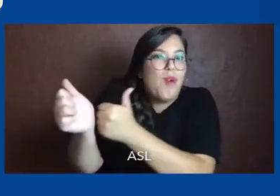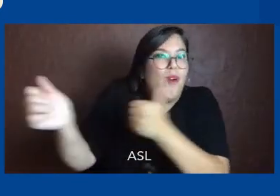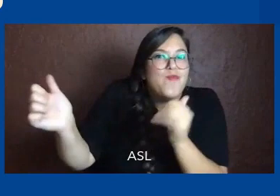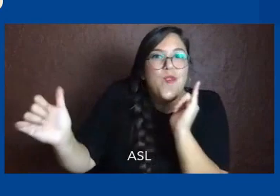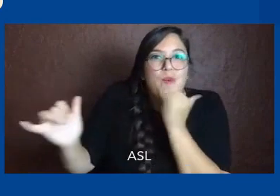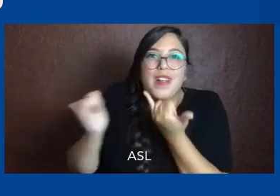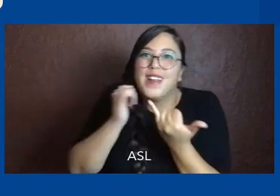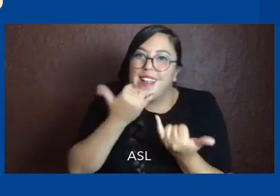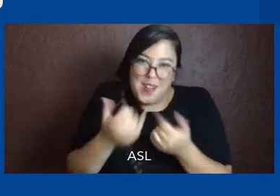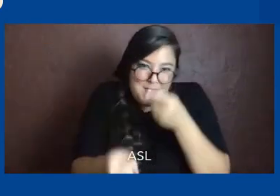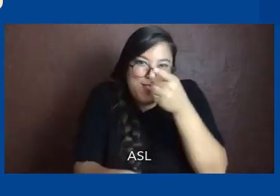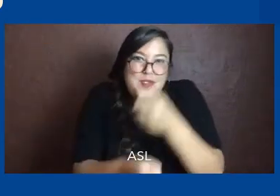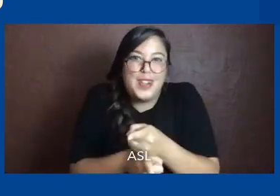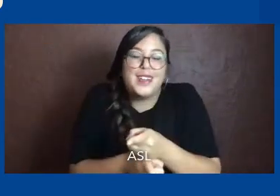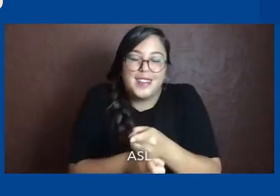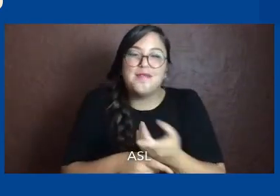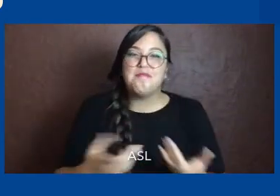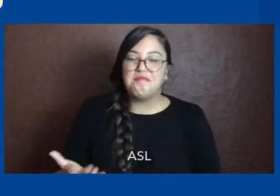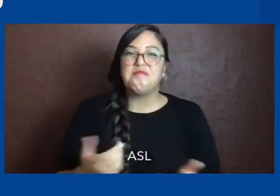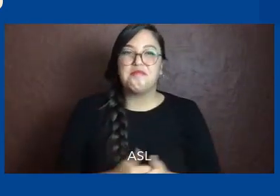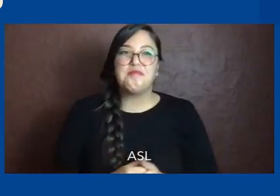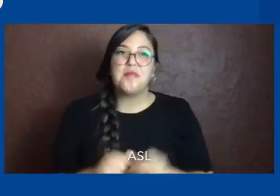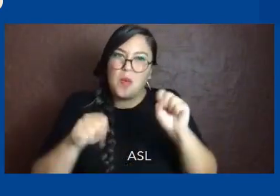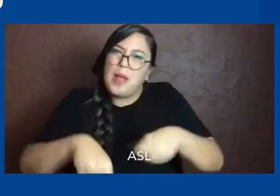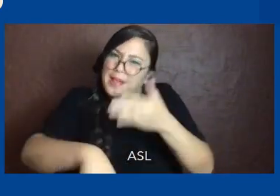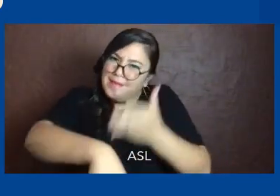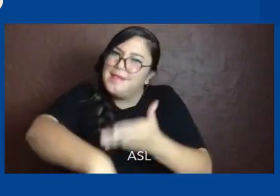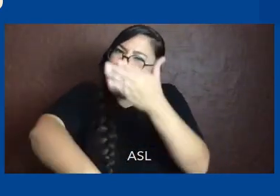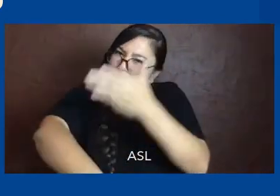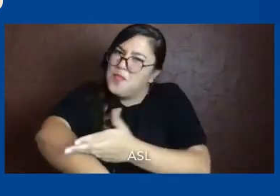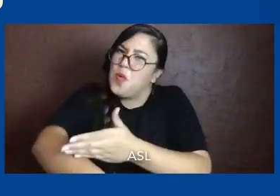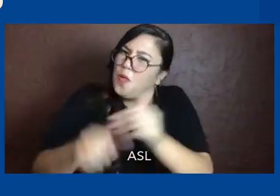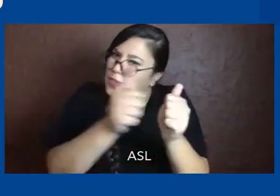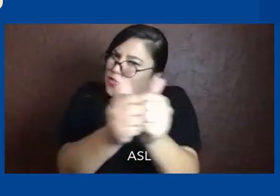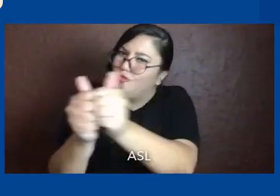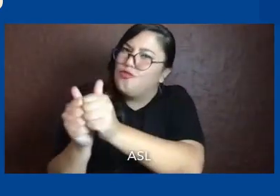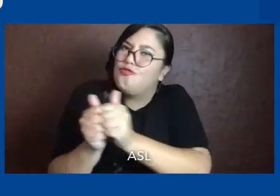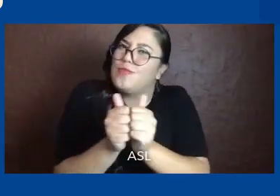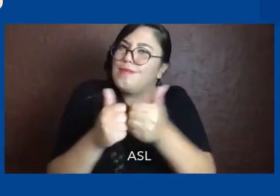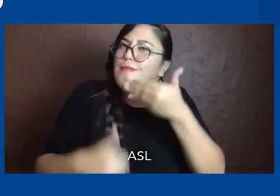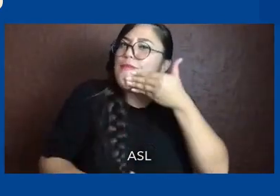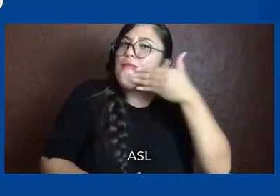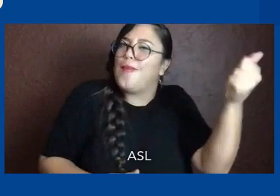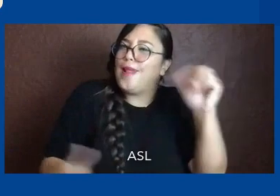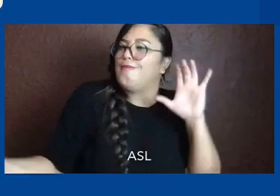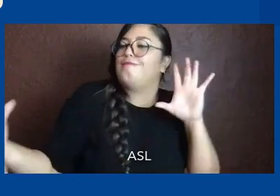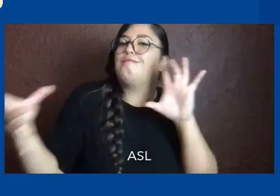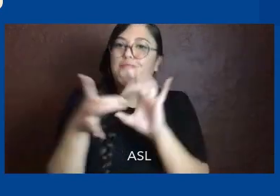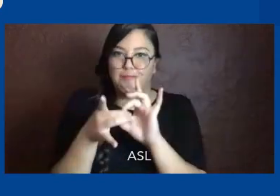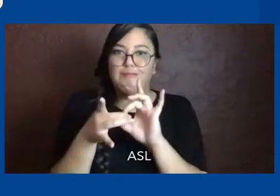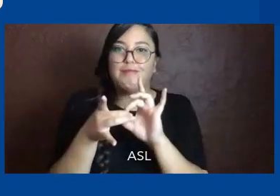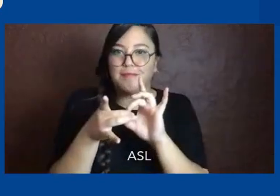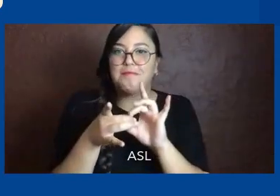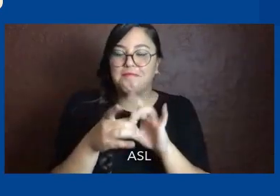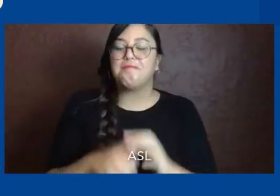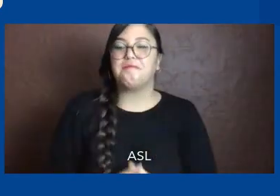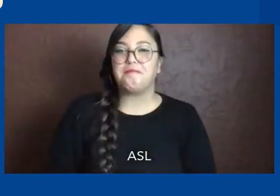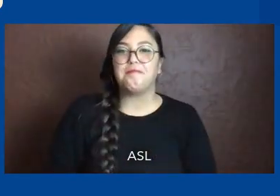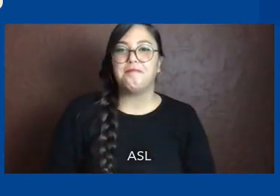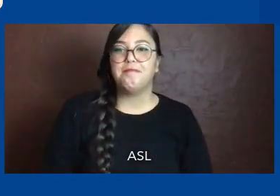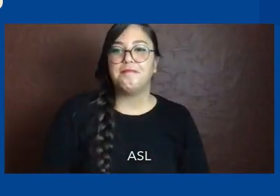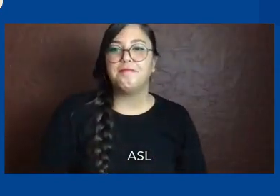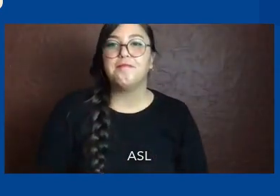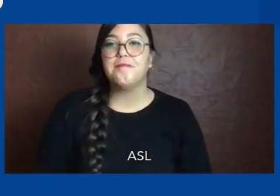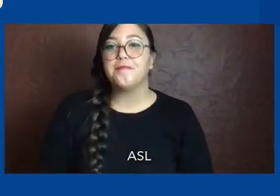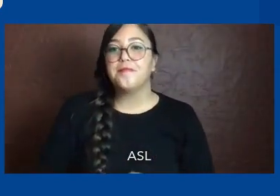time. And we could just do better and be better because we were connecting with one another. So,